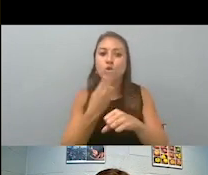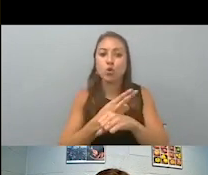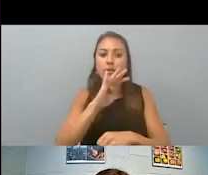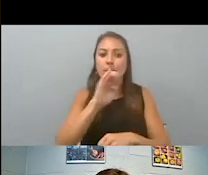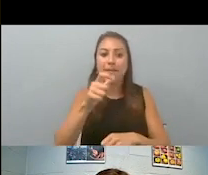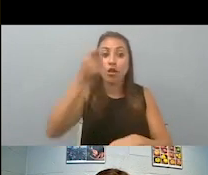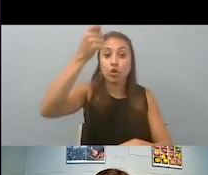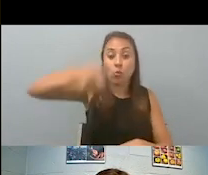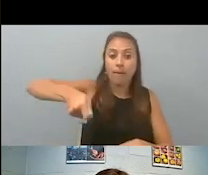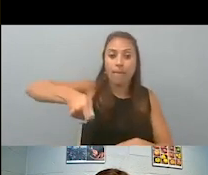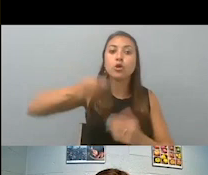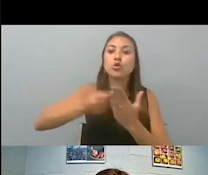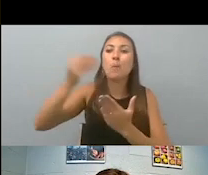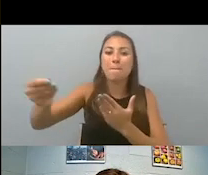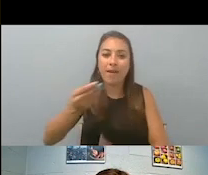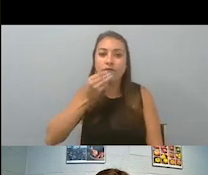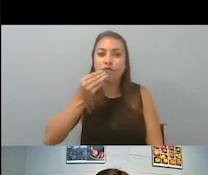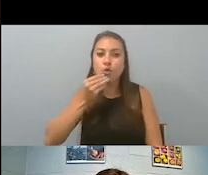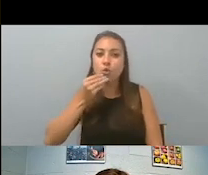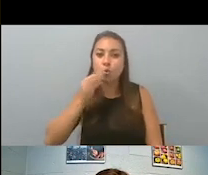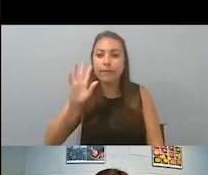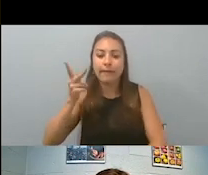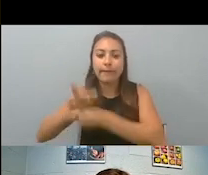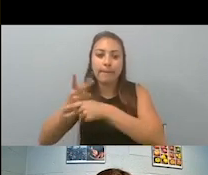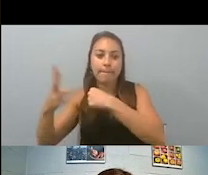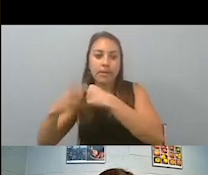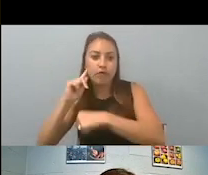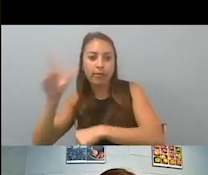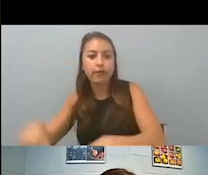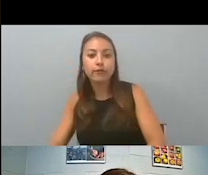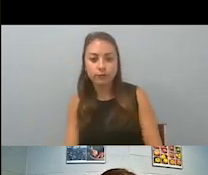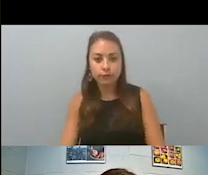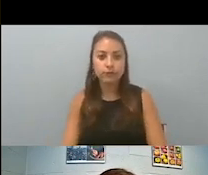to purchase these items and have them the next day.